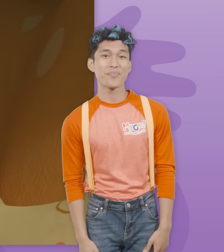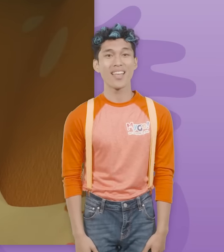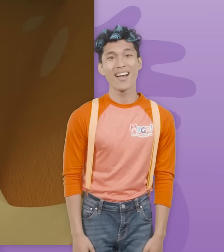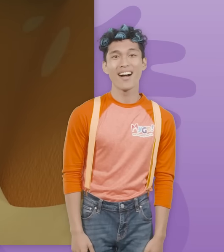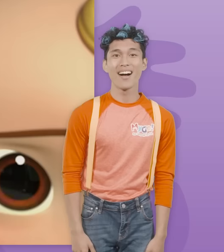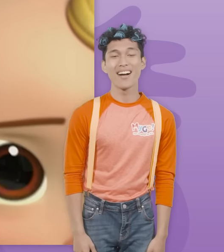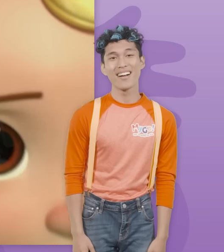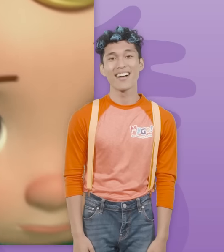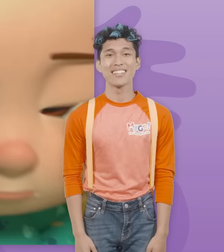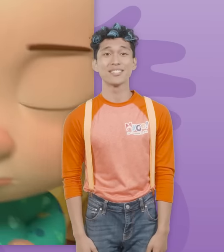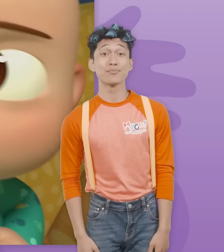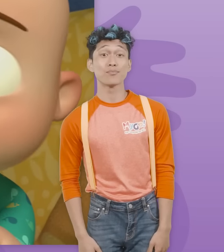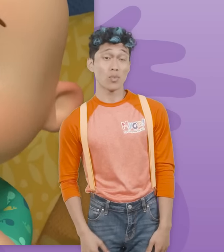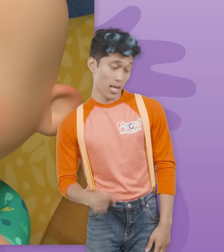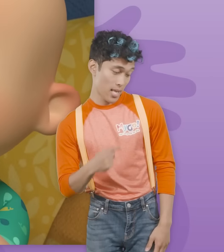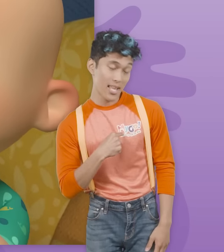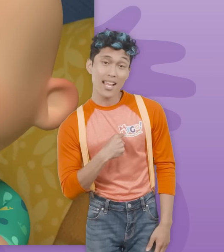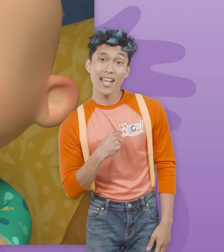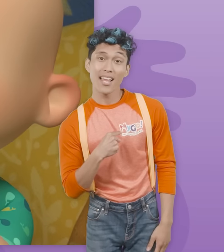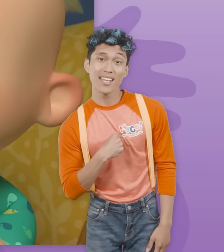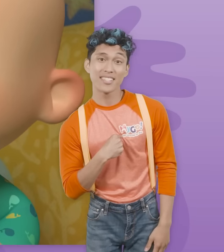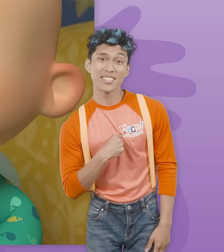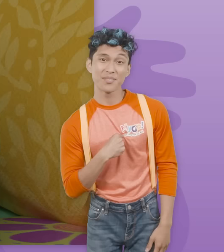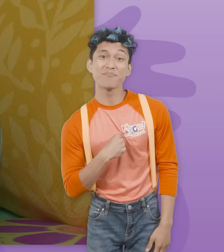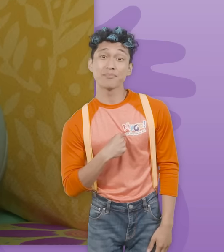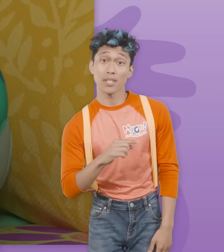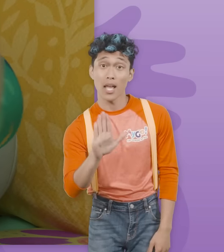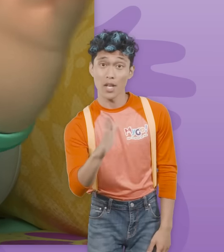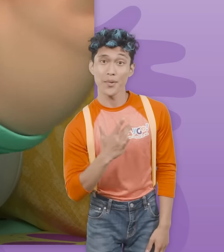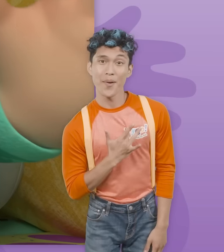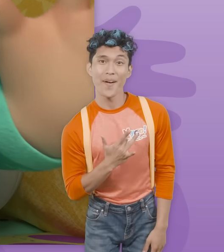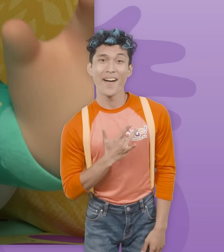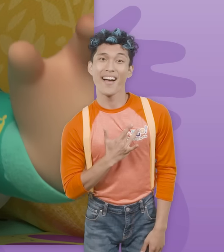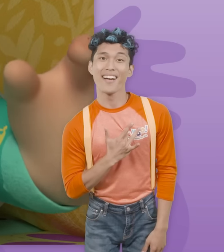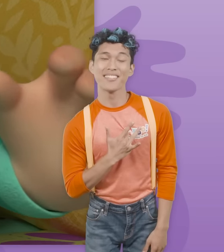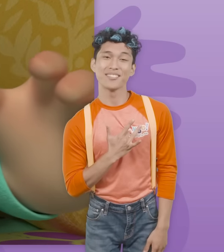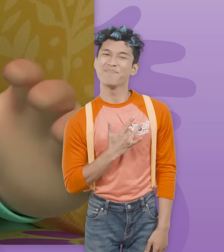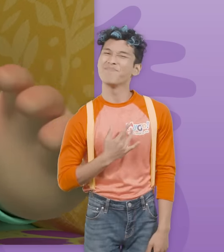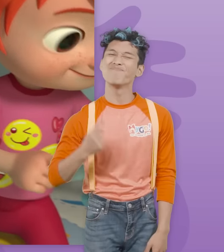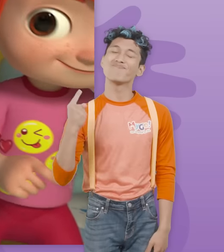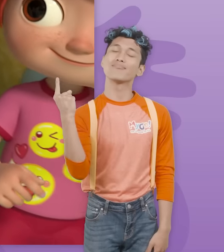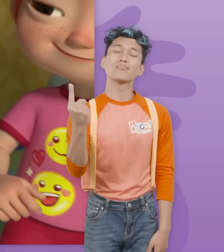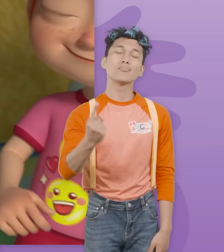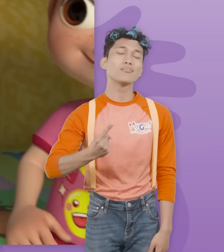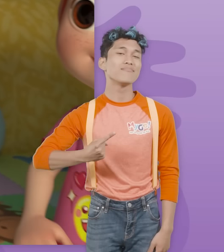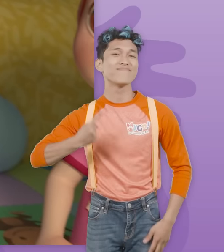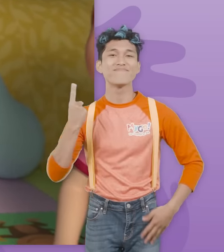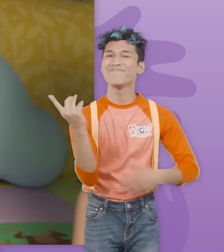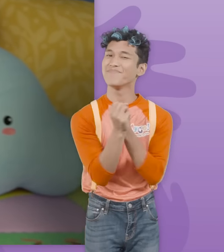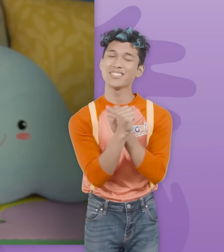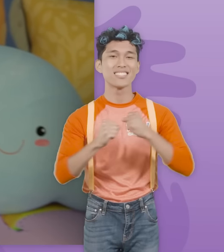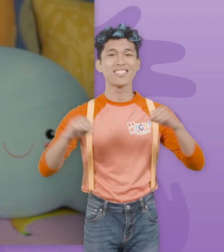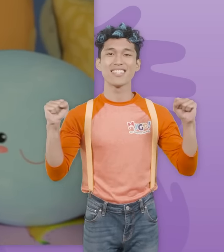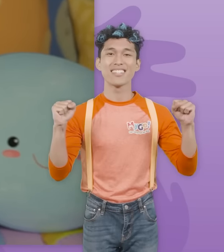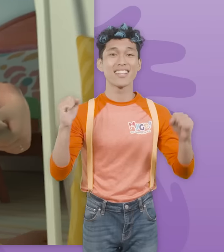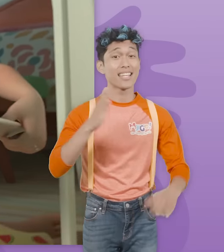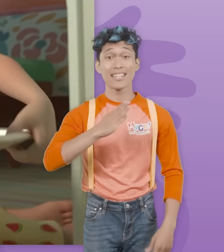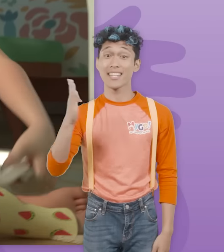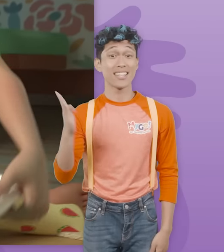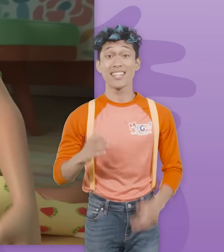It makes It's right here in your heart Always safe